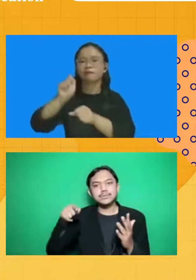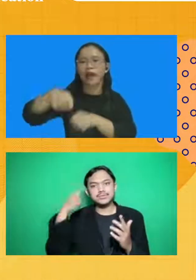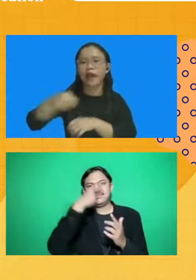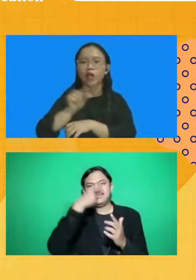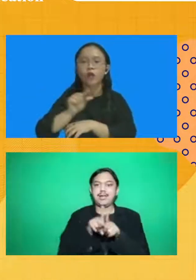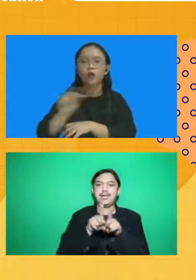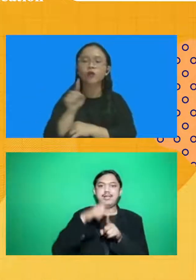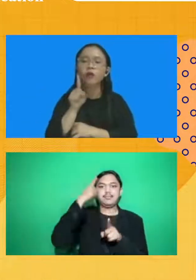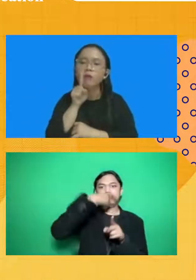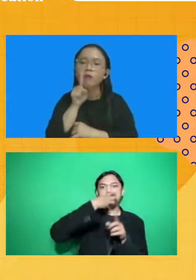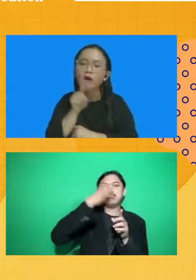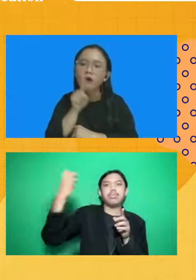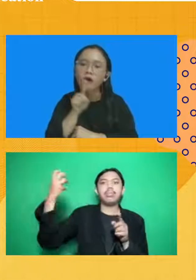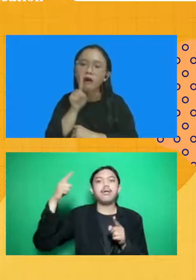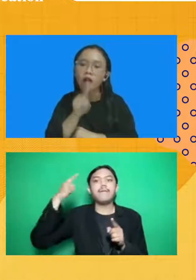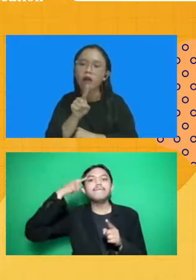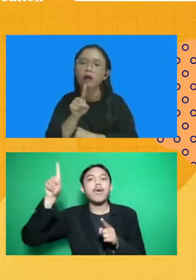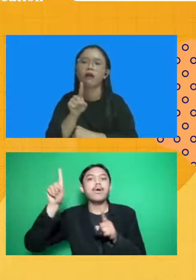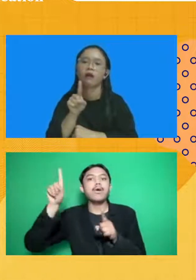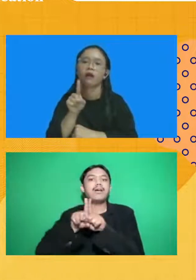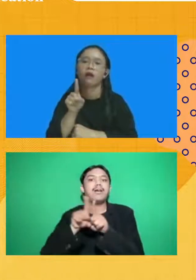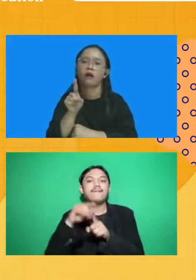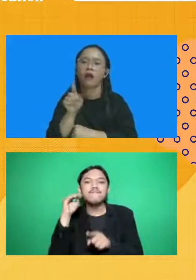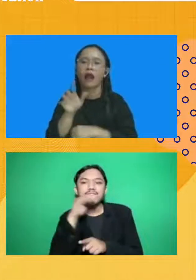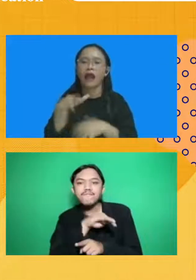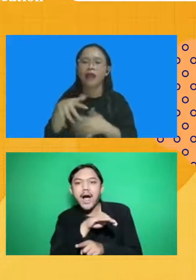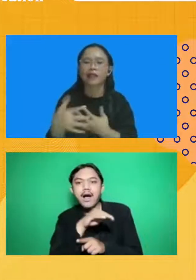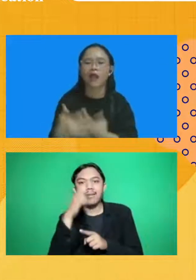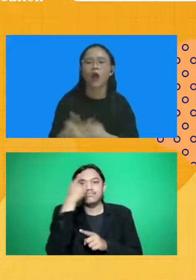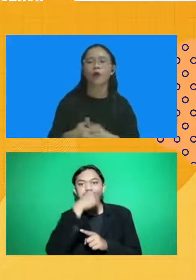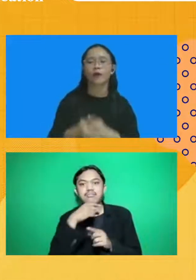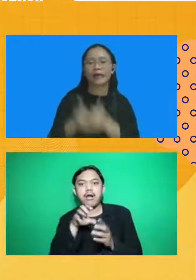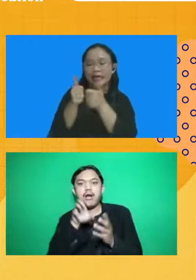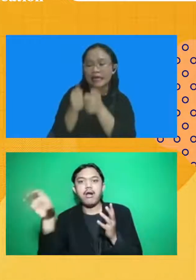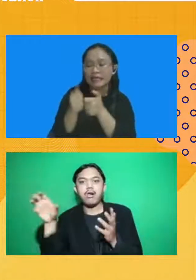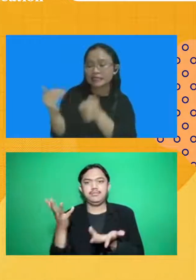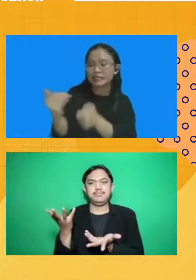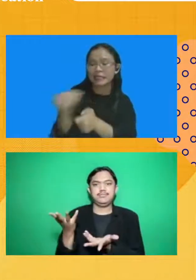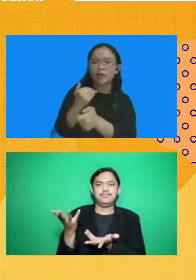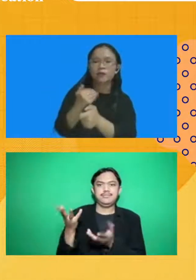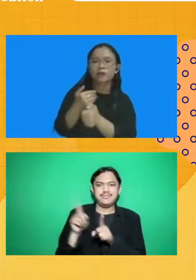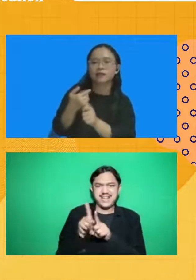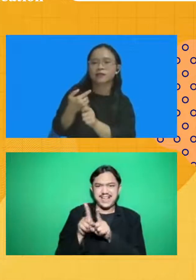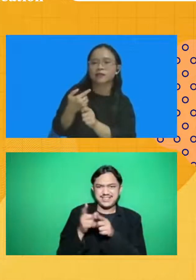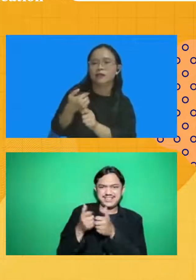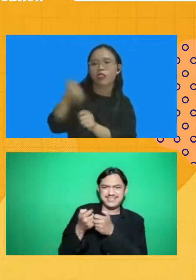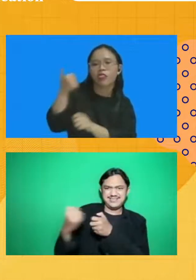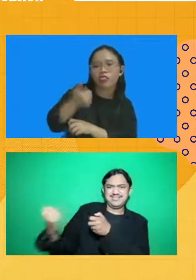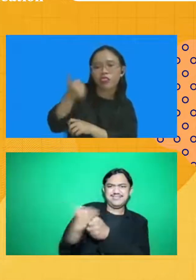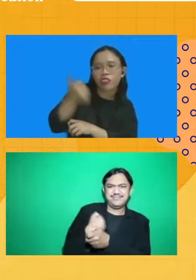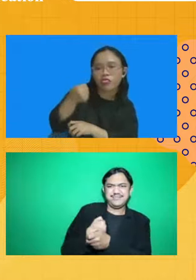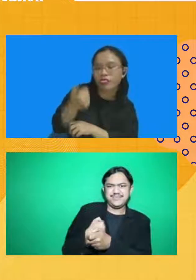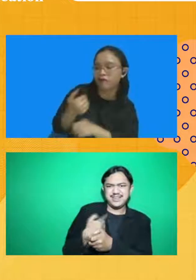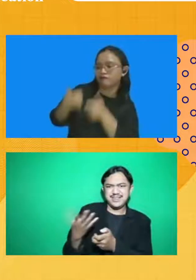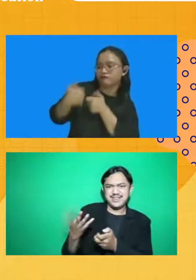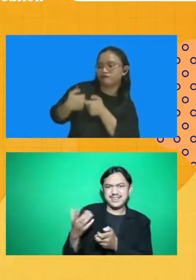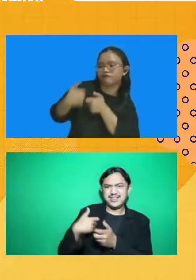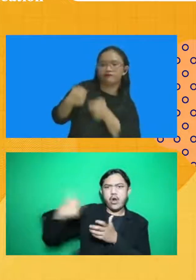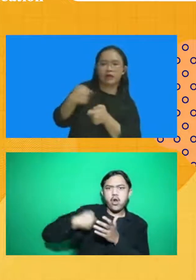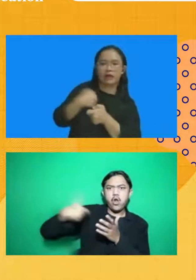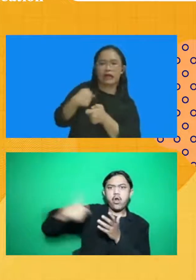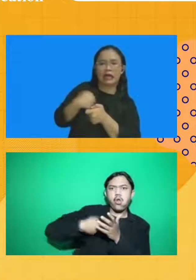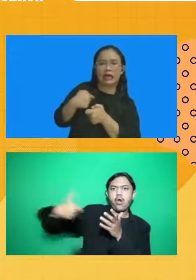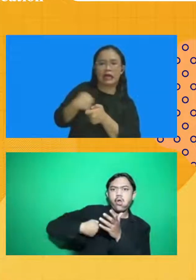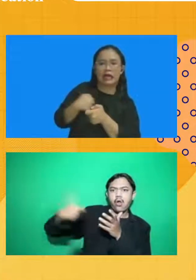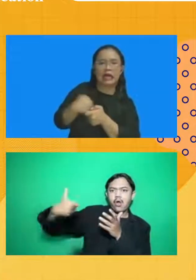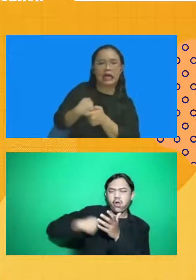send erotic message to private DMs on Instagram, and then unattended debate